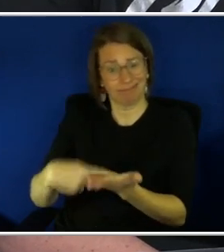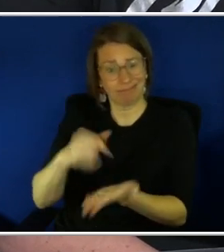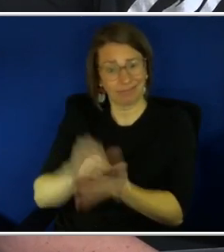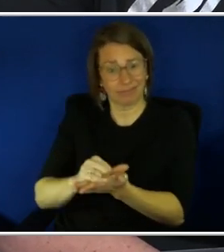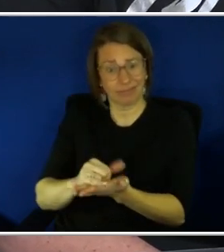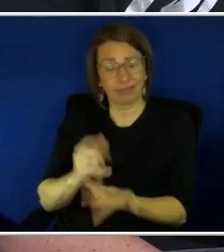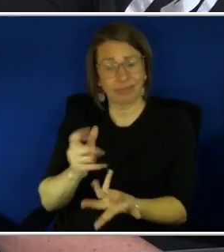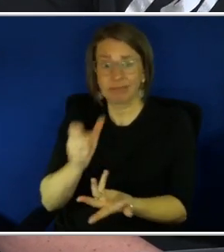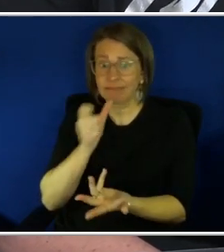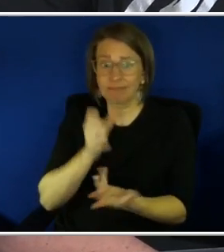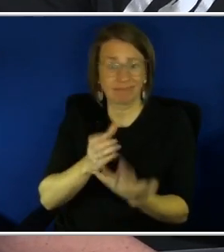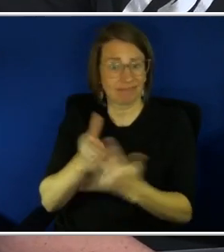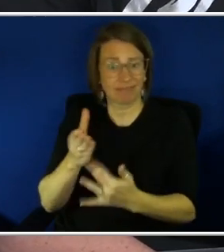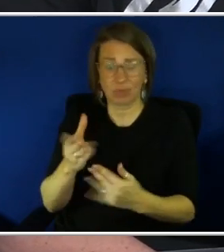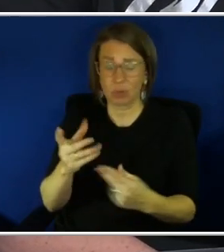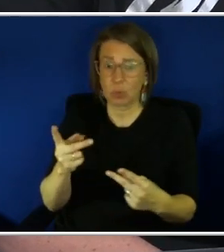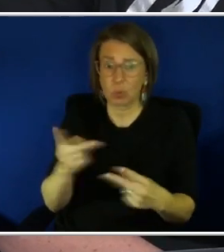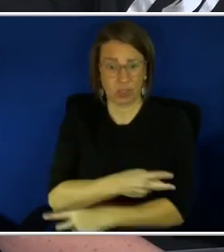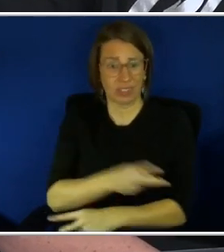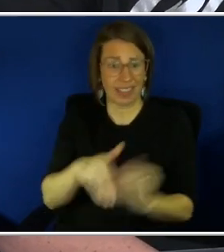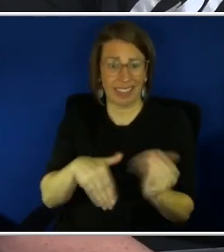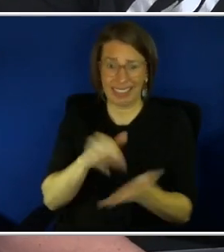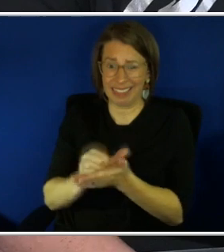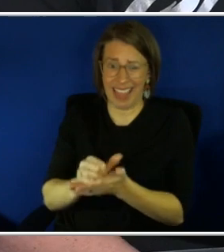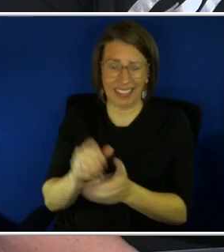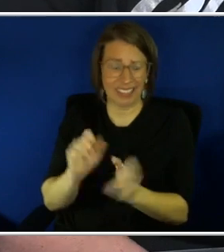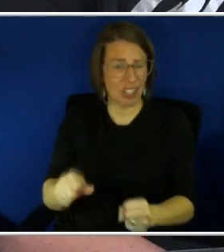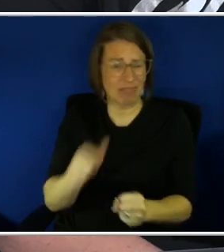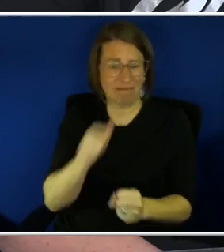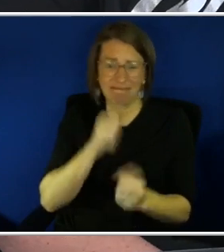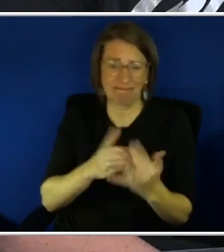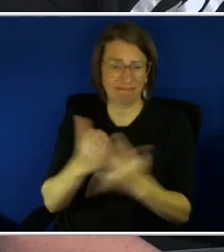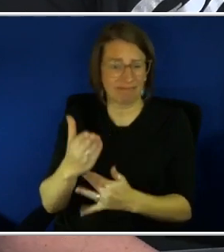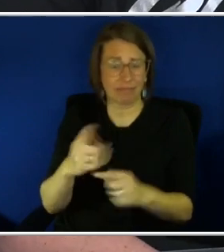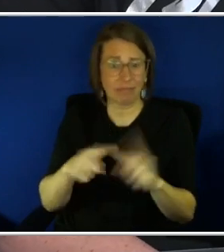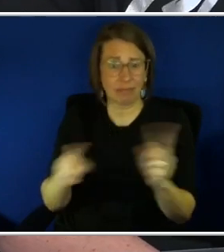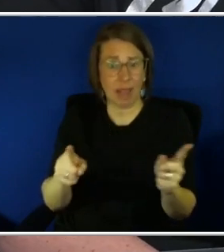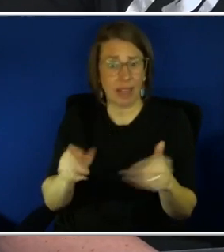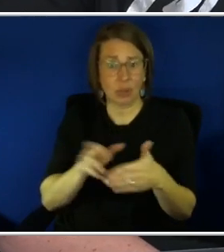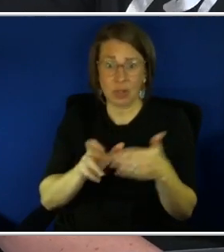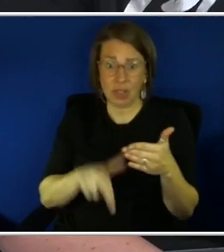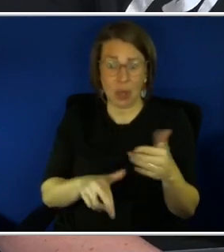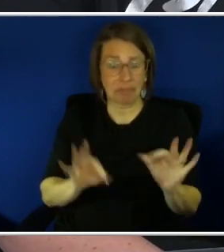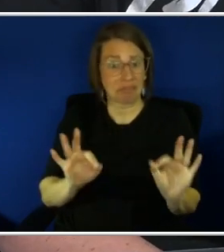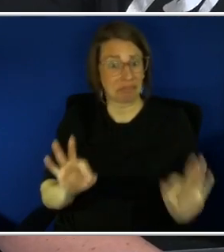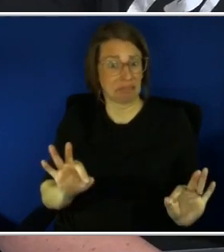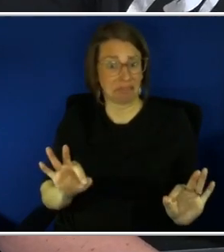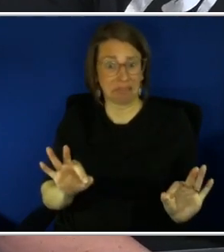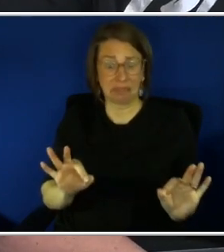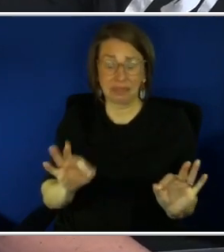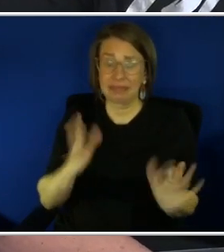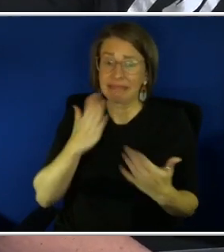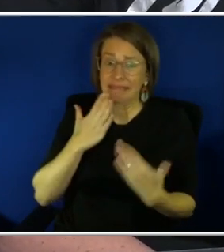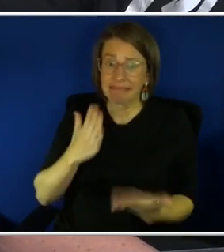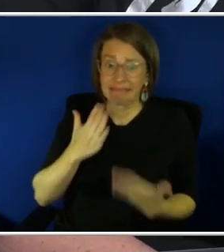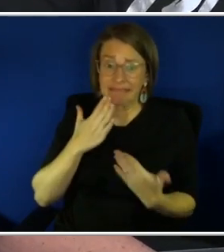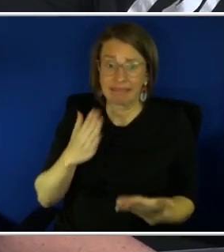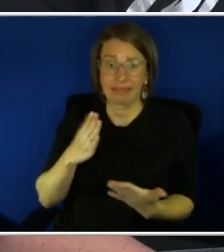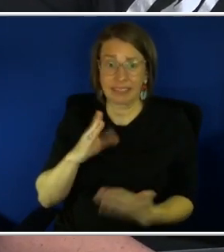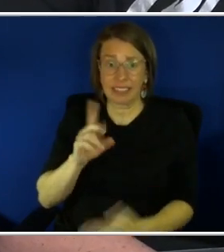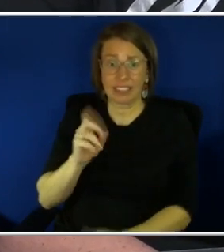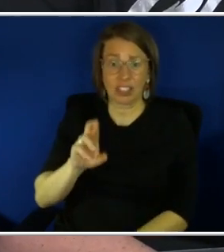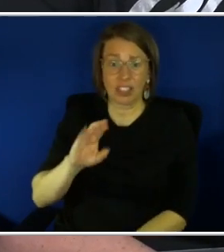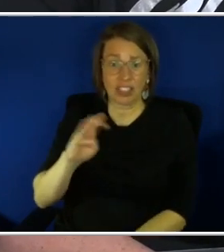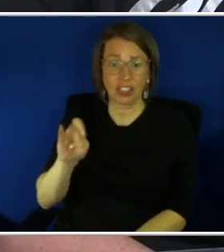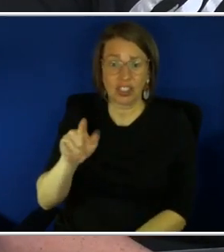worse than that, and we would make it through this, however the outcome turned out to be. But we're very thankful that Dr. J. Lee and Dr.